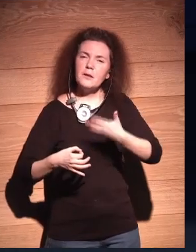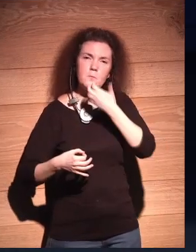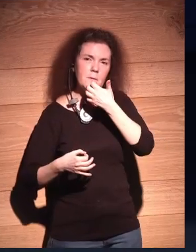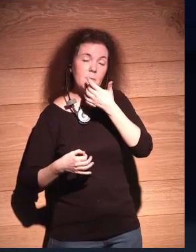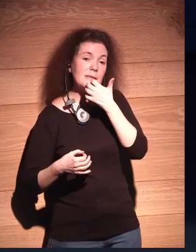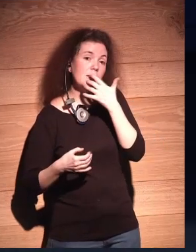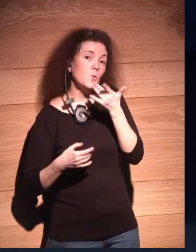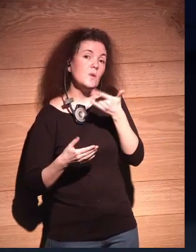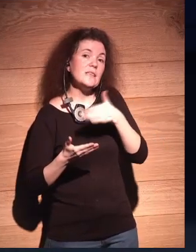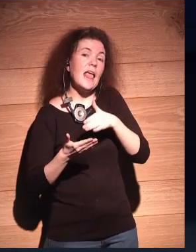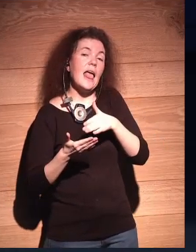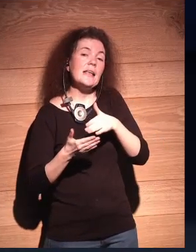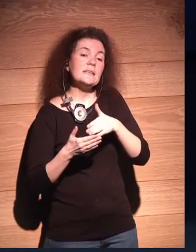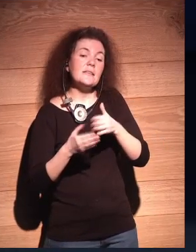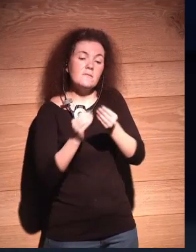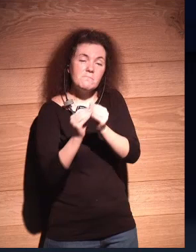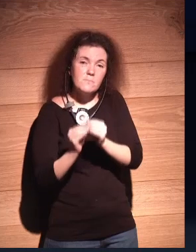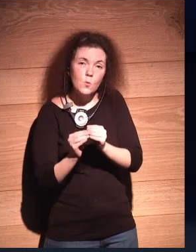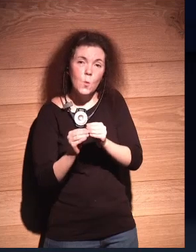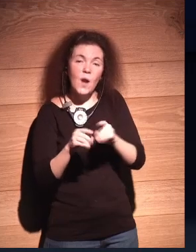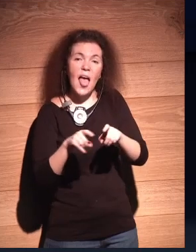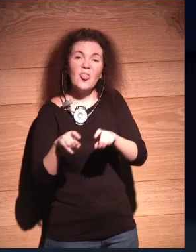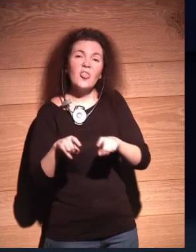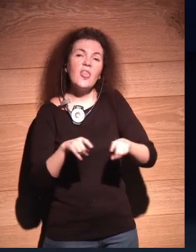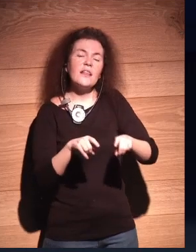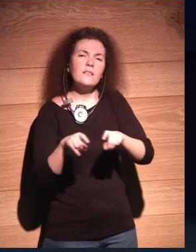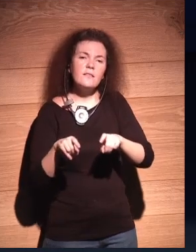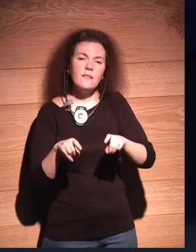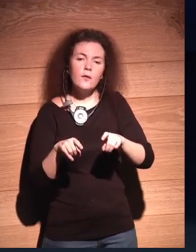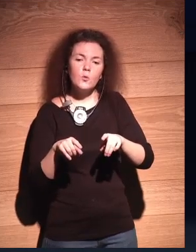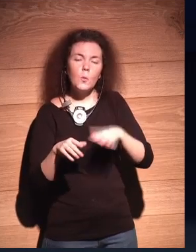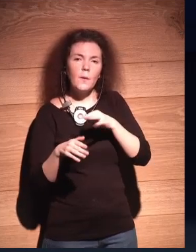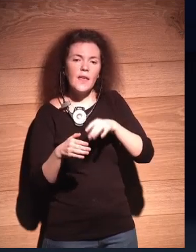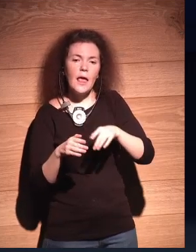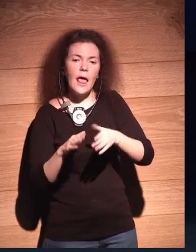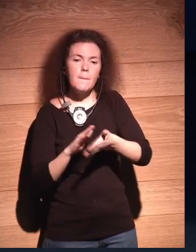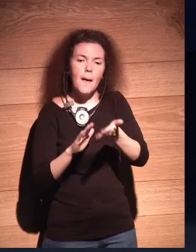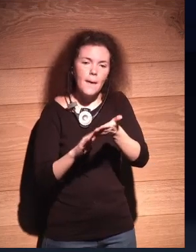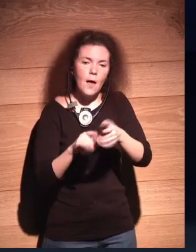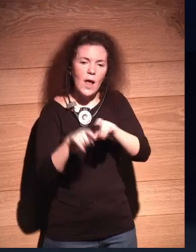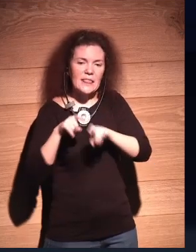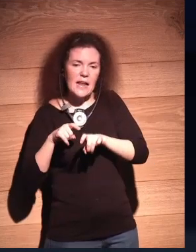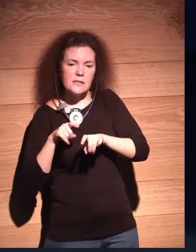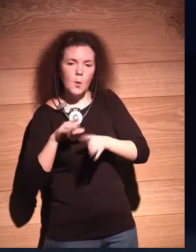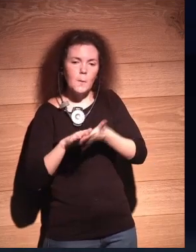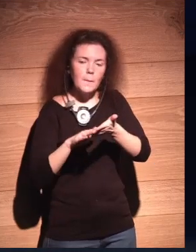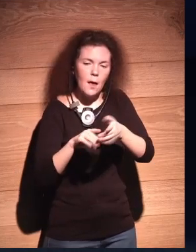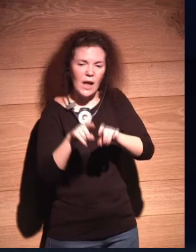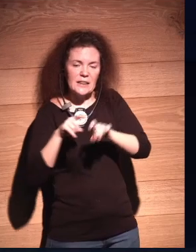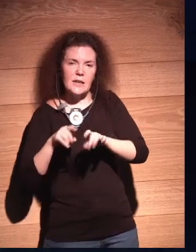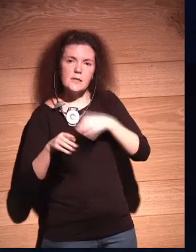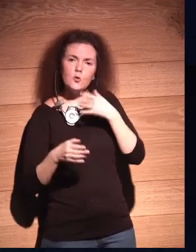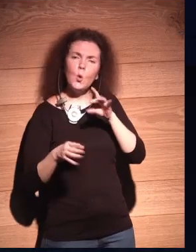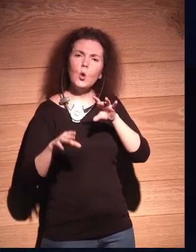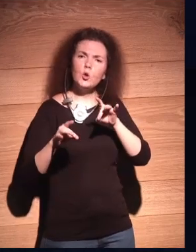it back and forth over the head, and then as I was playing and editing and playing and editing, I thought, oh, this is a similar motion.